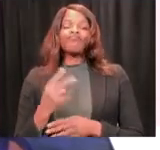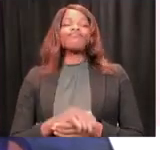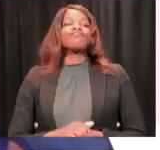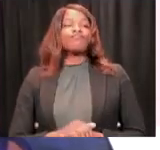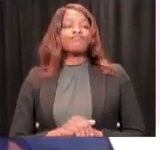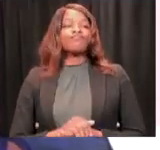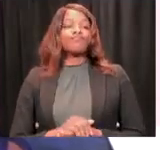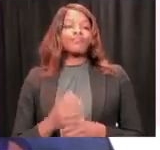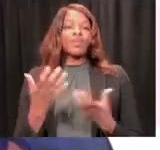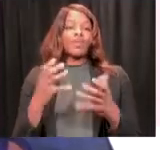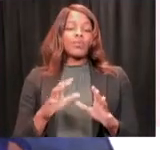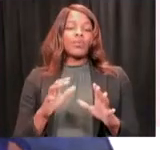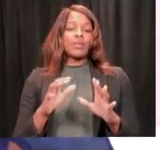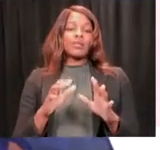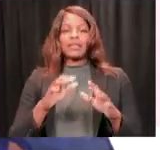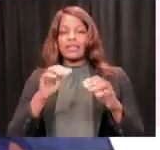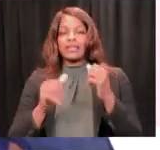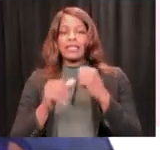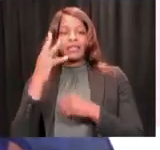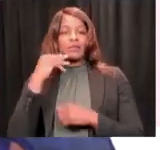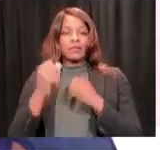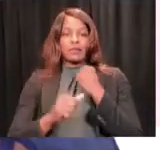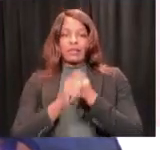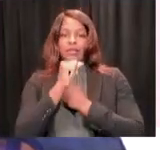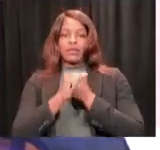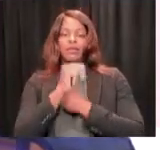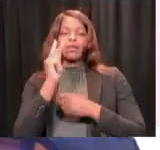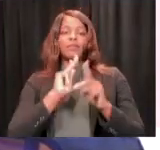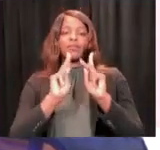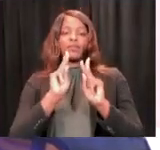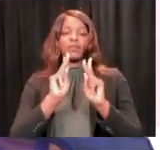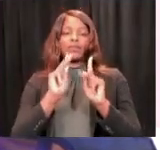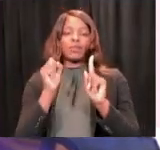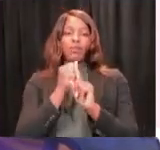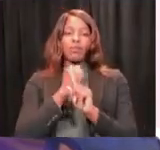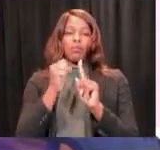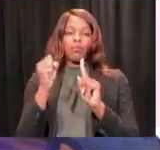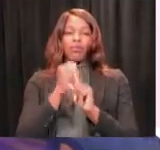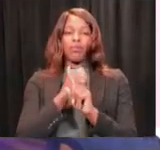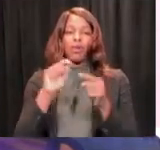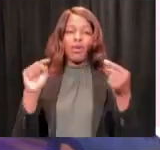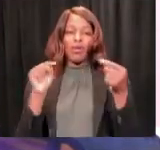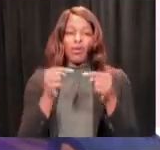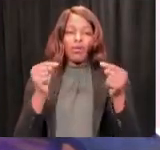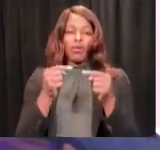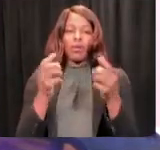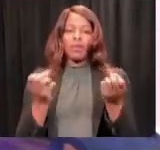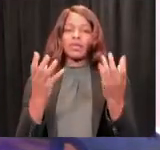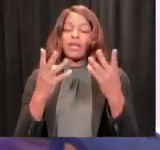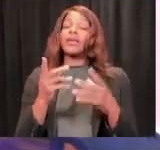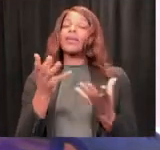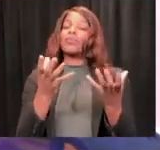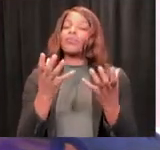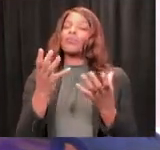position of harm from someone that has been abusive consistently. He does want us to use wisdom. But he is